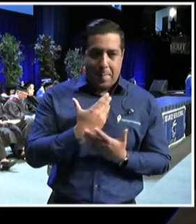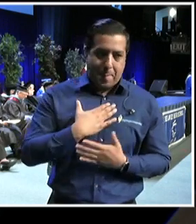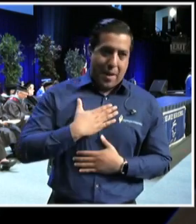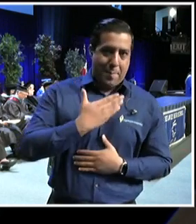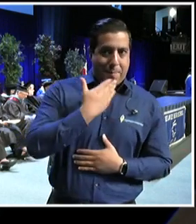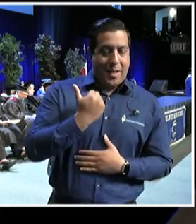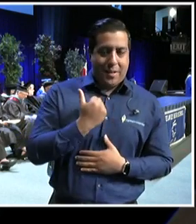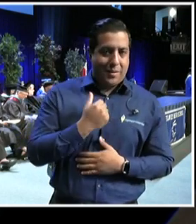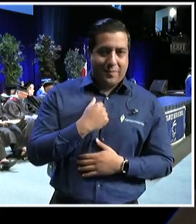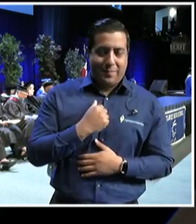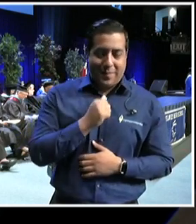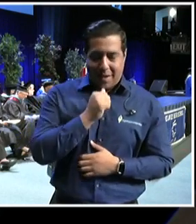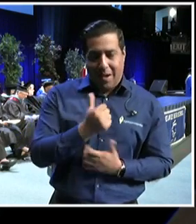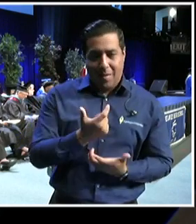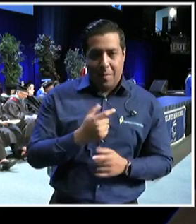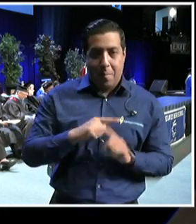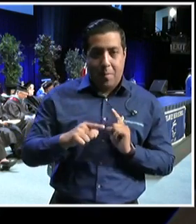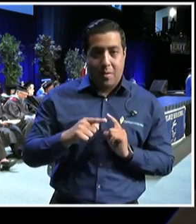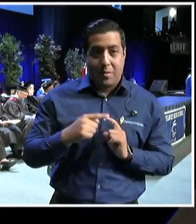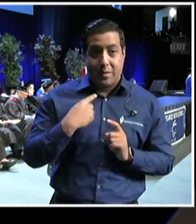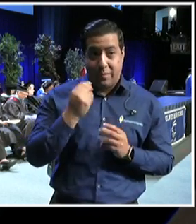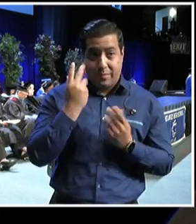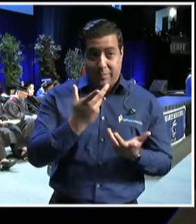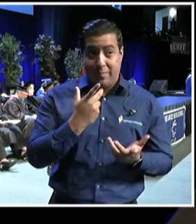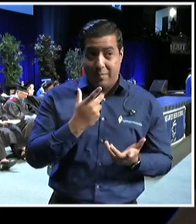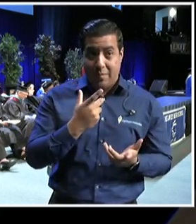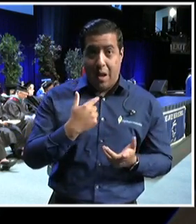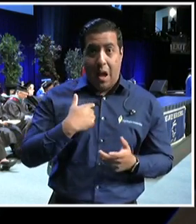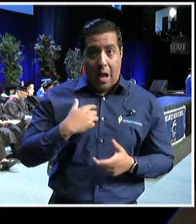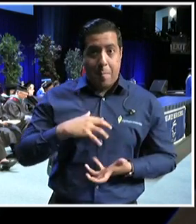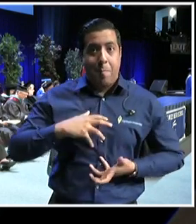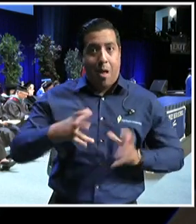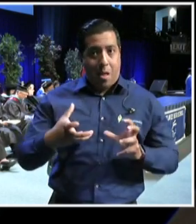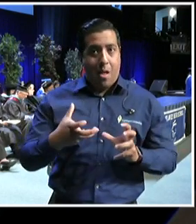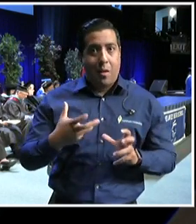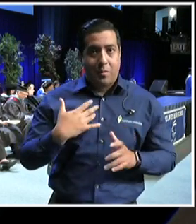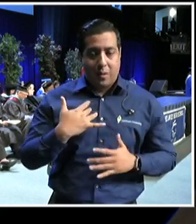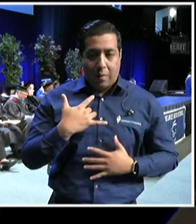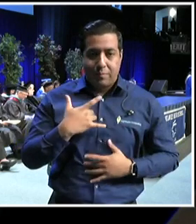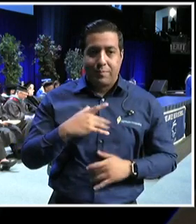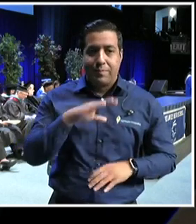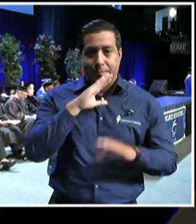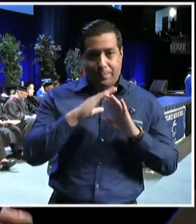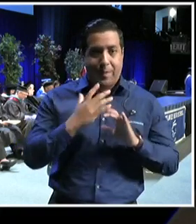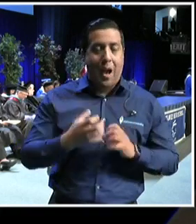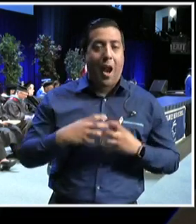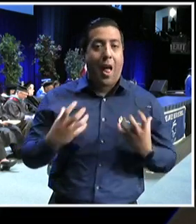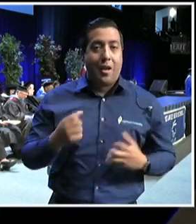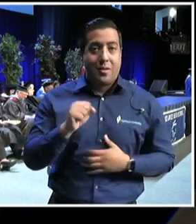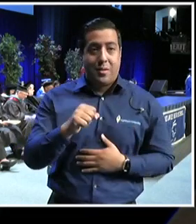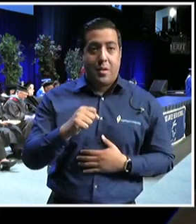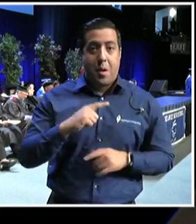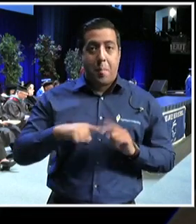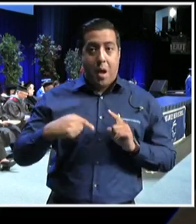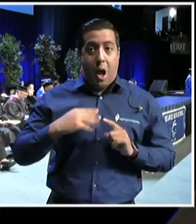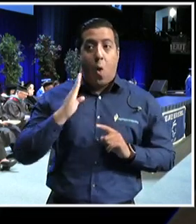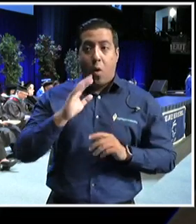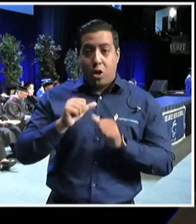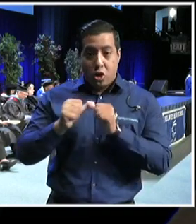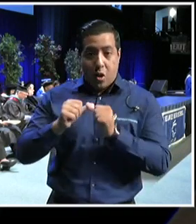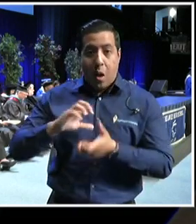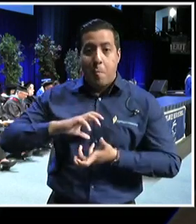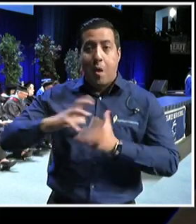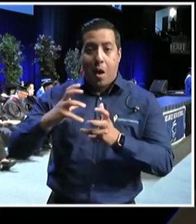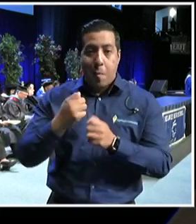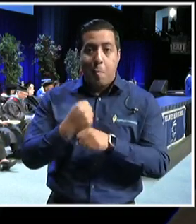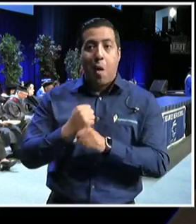doing. Because believe it or not, guys, I messed up, and I messed up a lot. And I will continue to mess up and